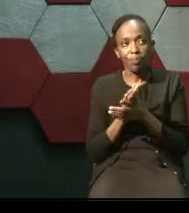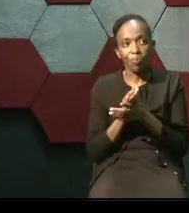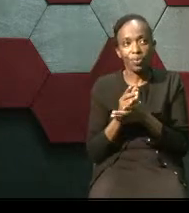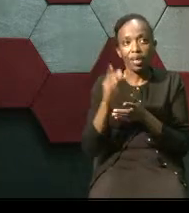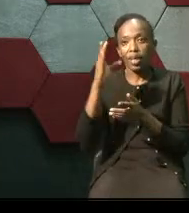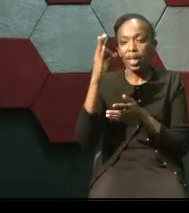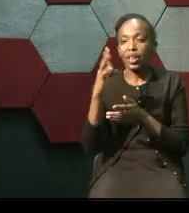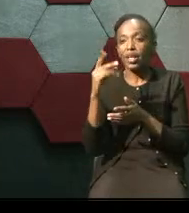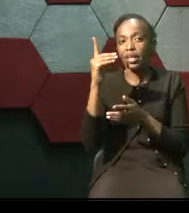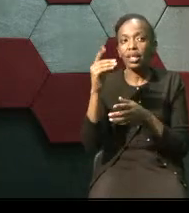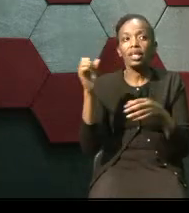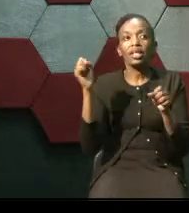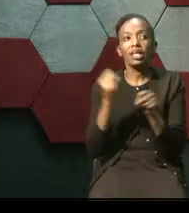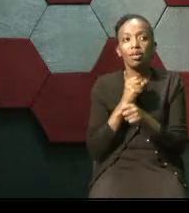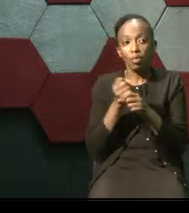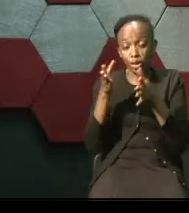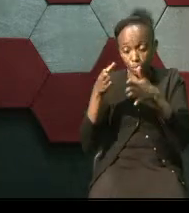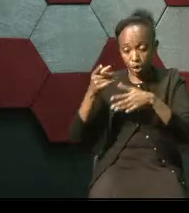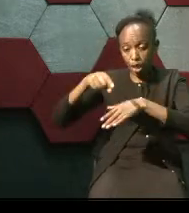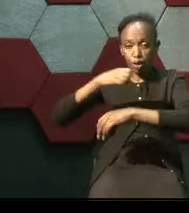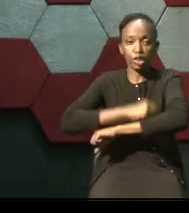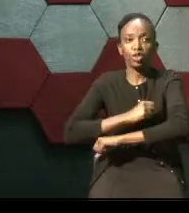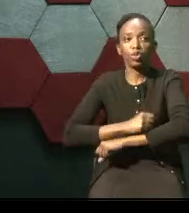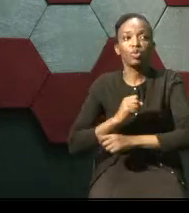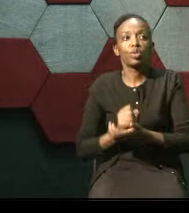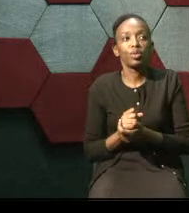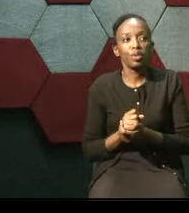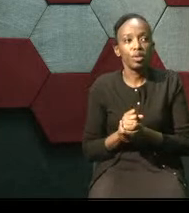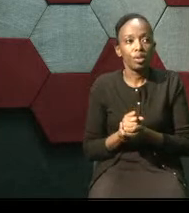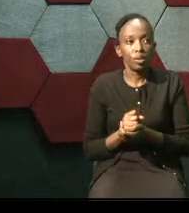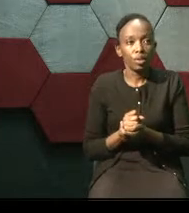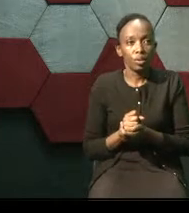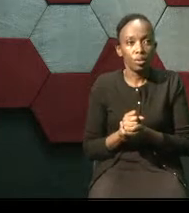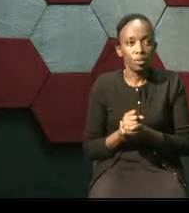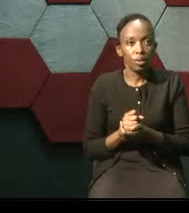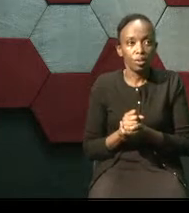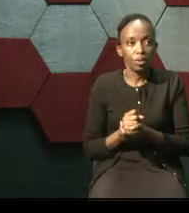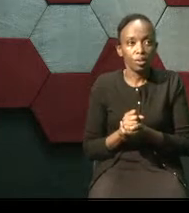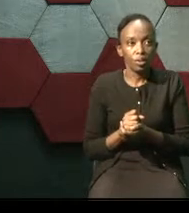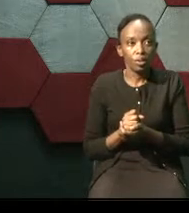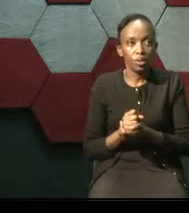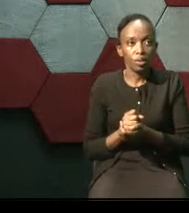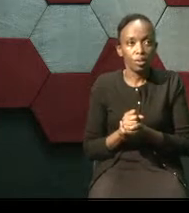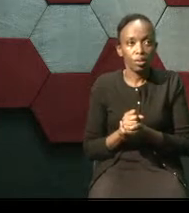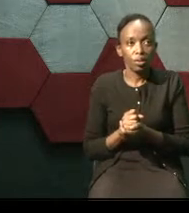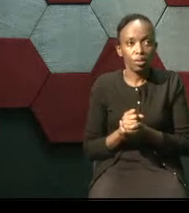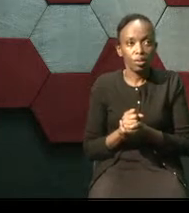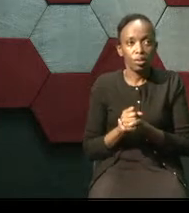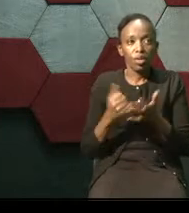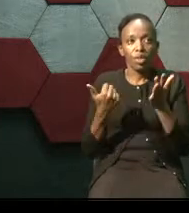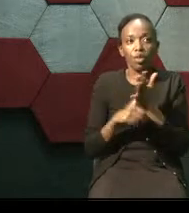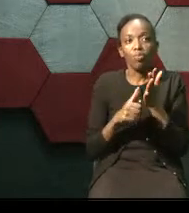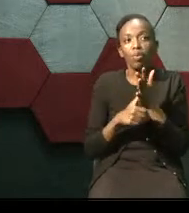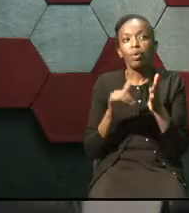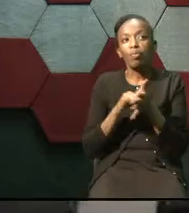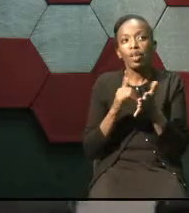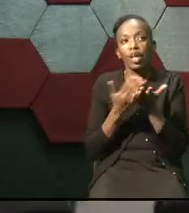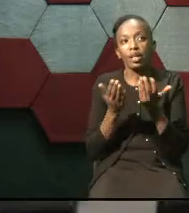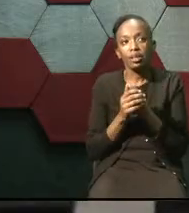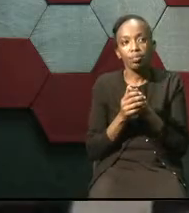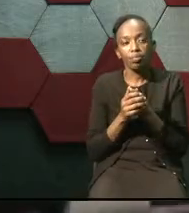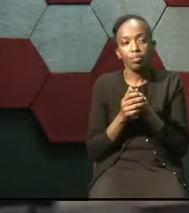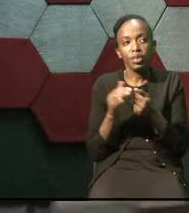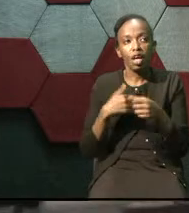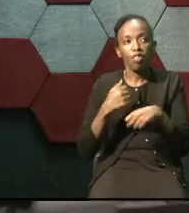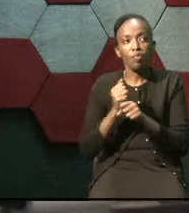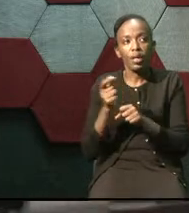3D printing cannot be available in our school, and the problems that have